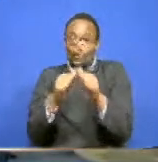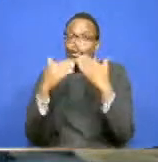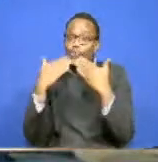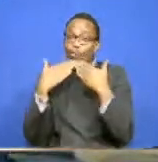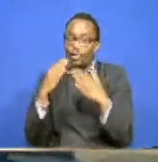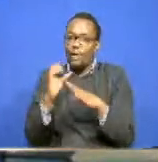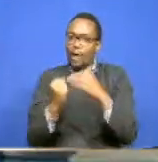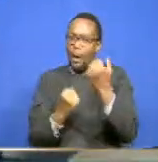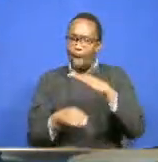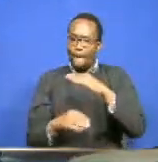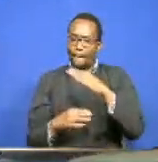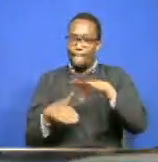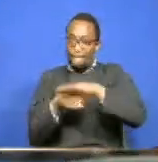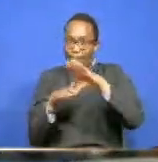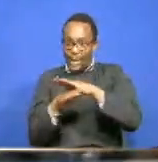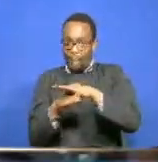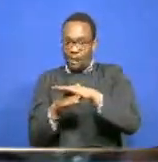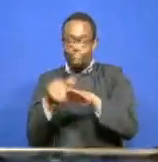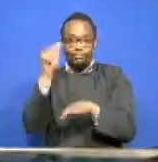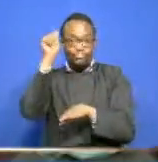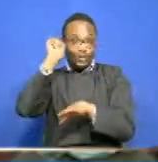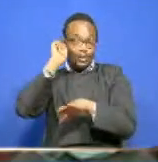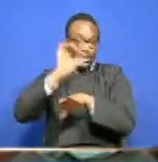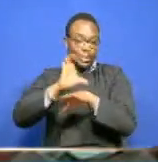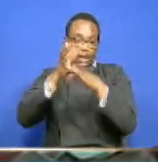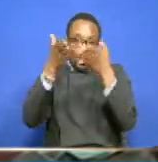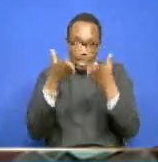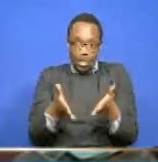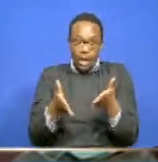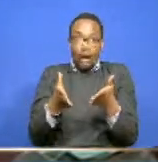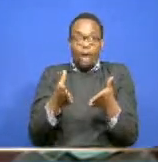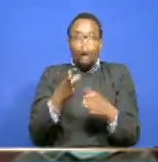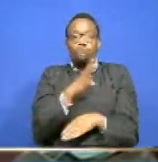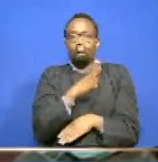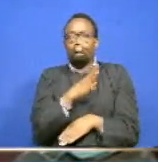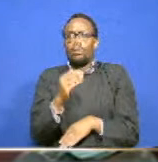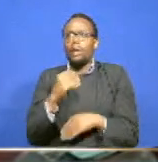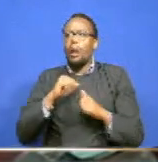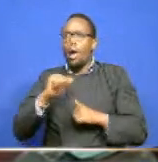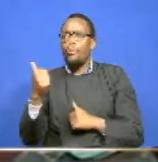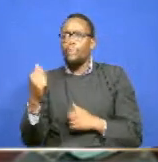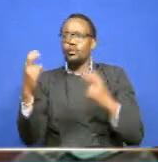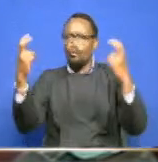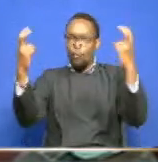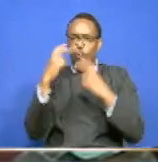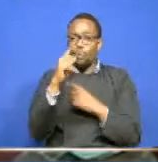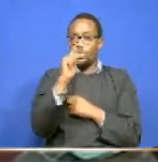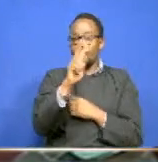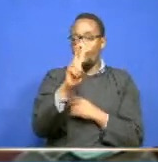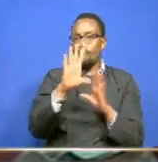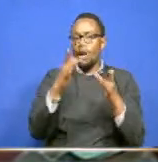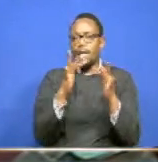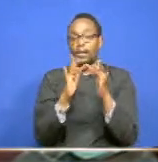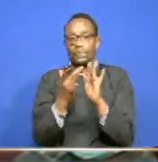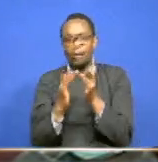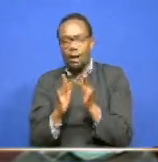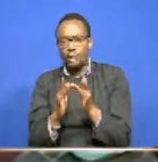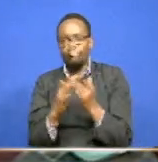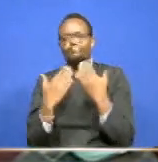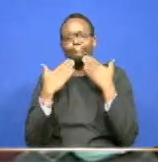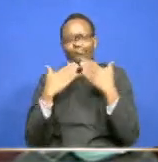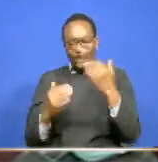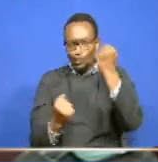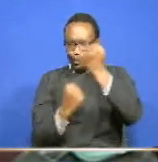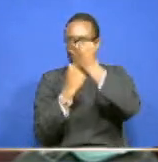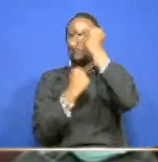the cathedral members, those here present, and those watching us virtually for your generosity